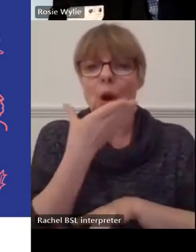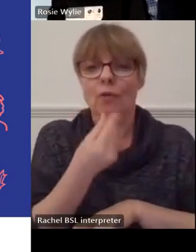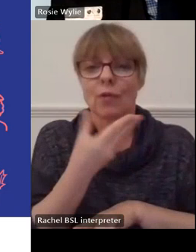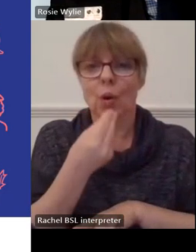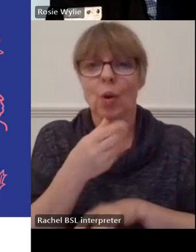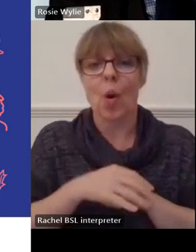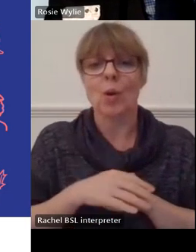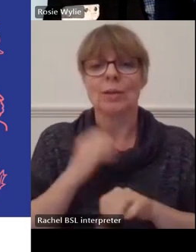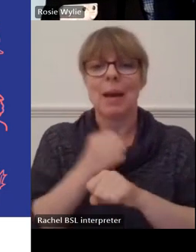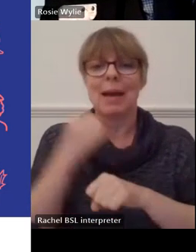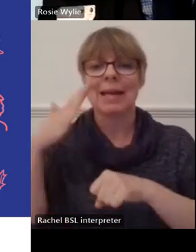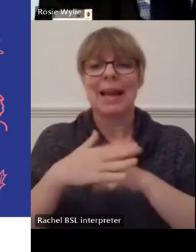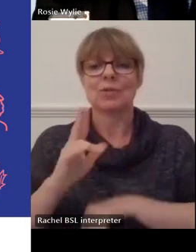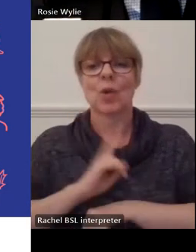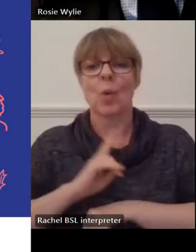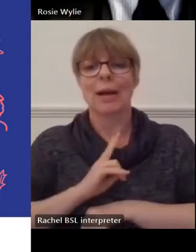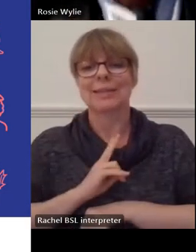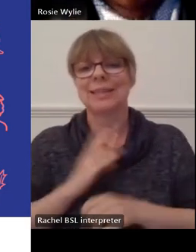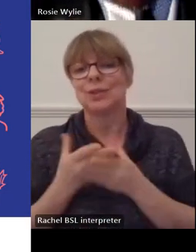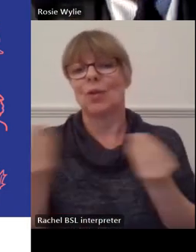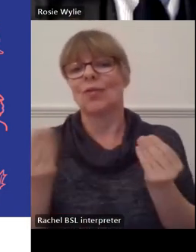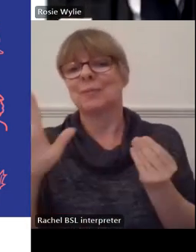Glasgow accent. So